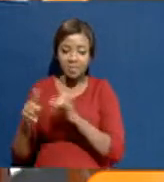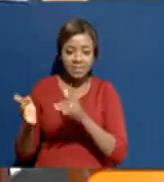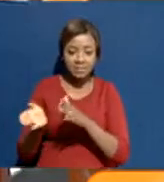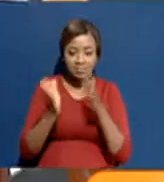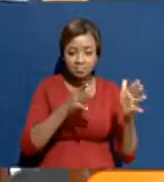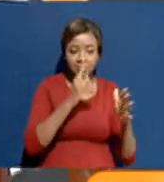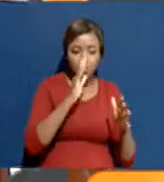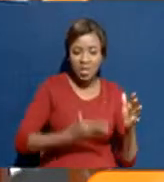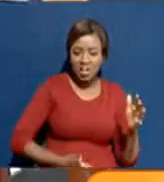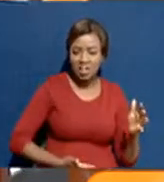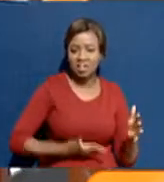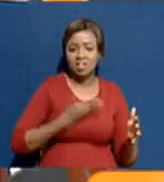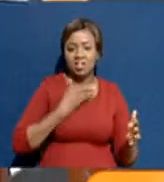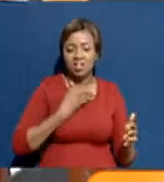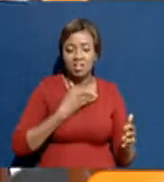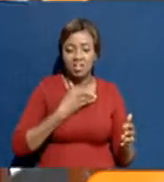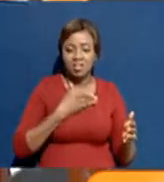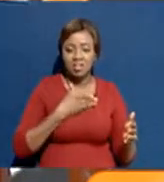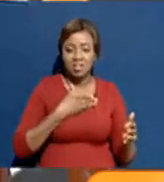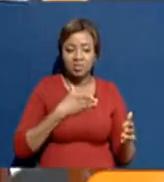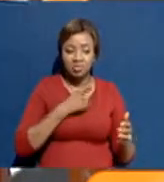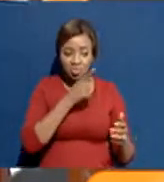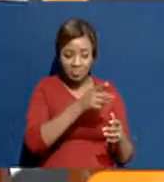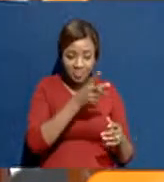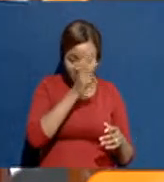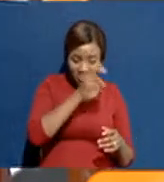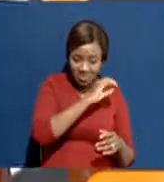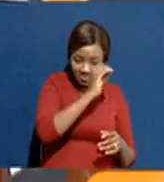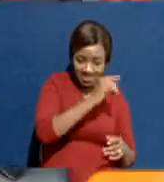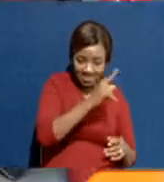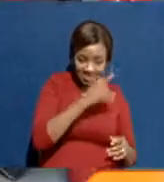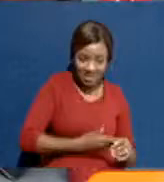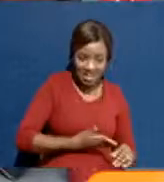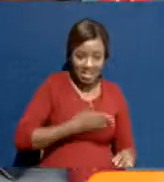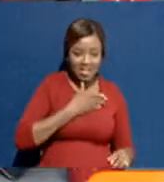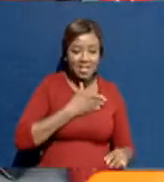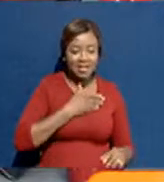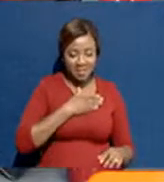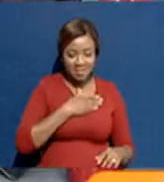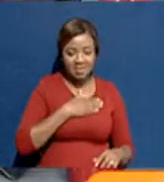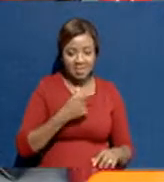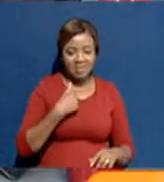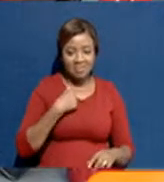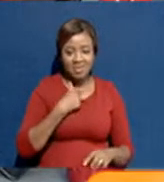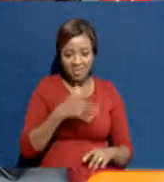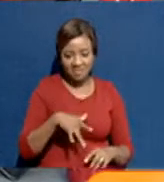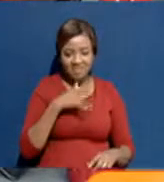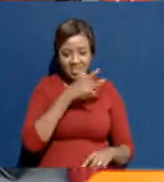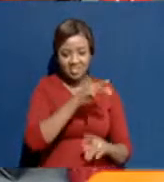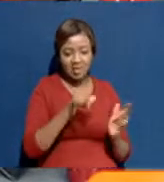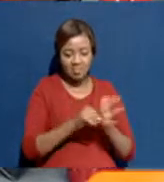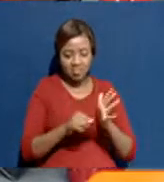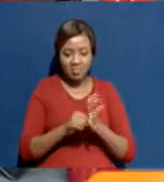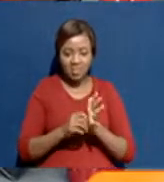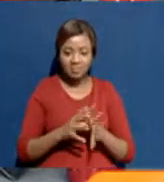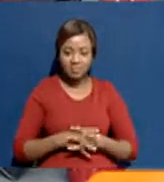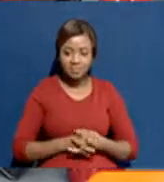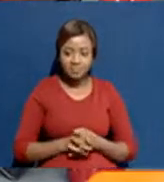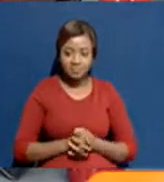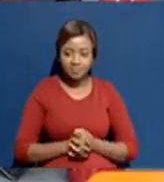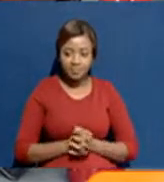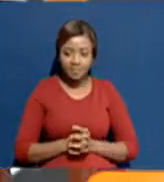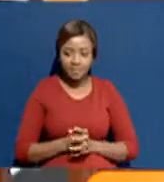I face the wrath of those 50%. Yeah. Yes. They blamed you, didn't they? They blamed me. I was blamed for